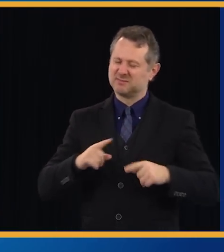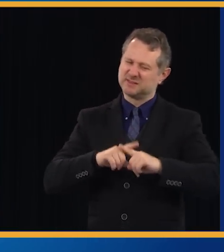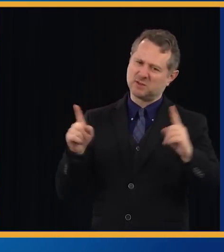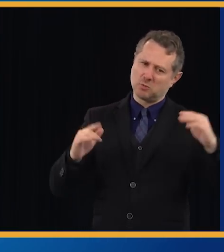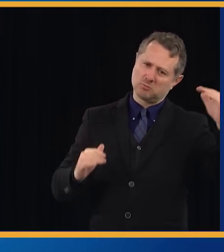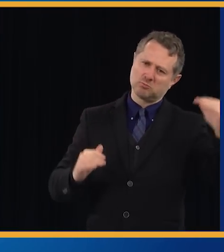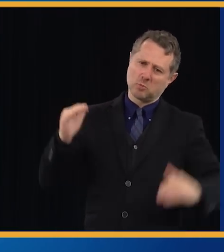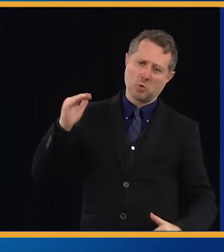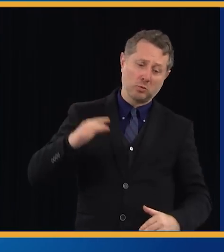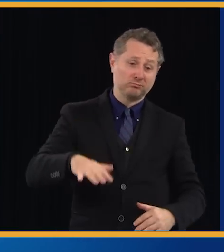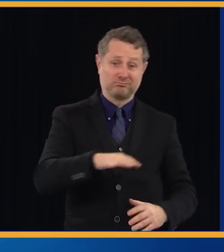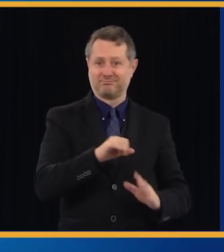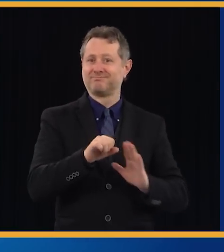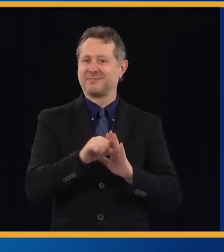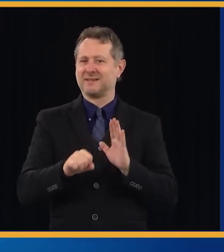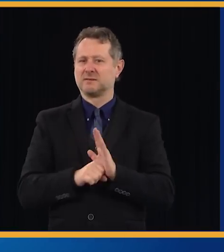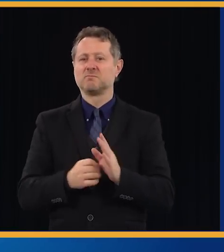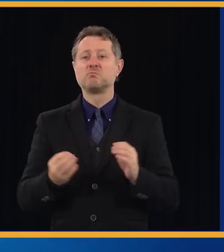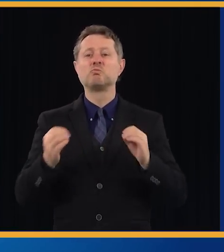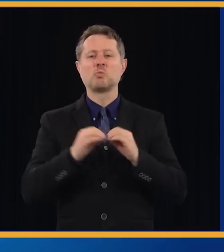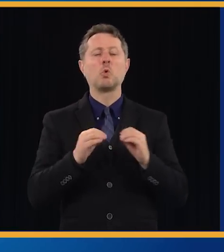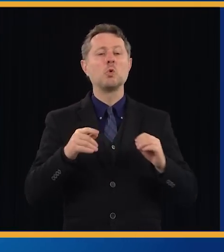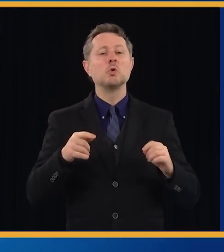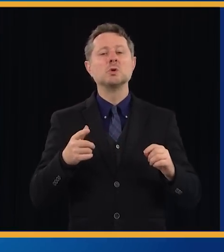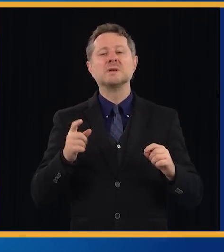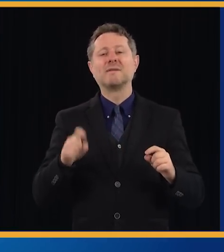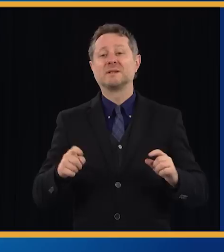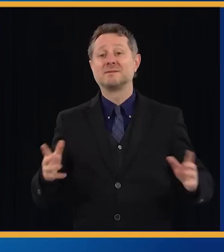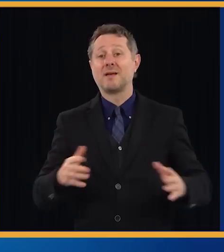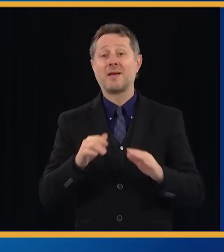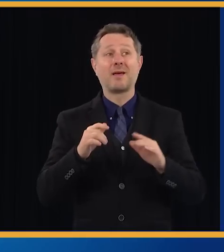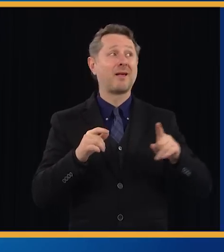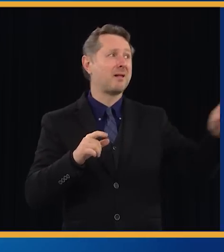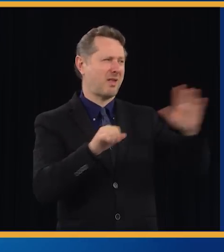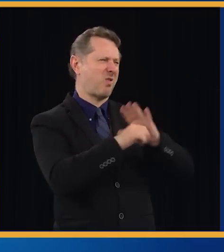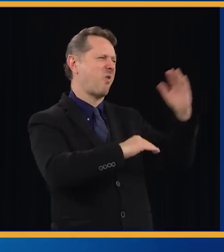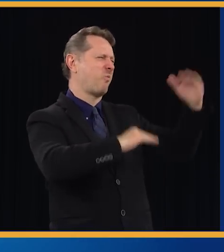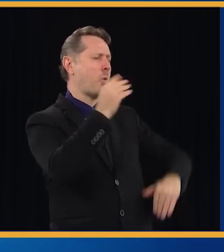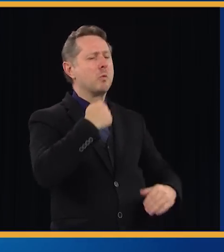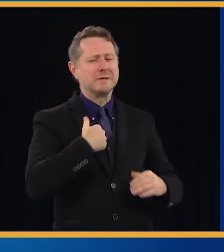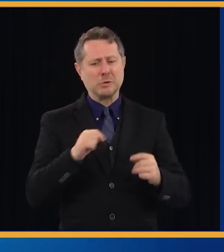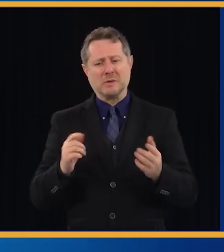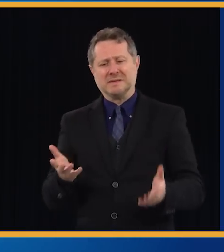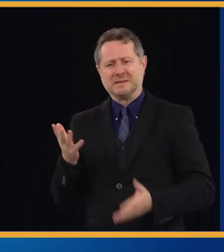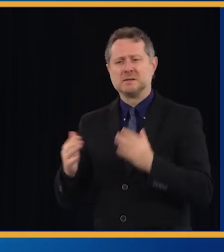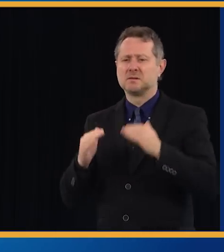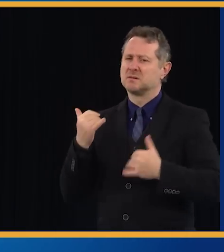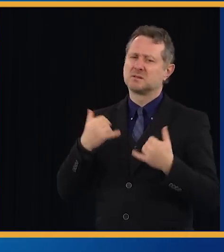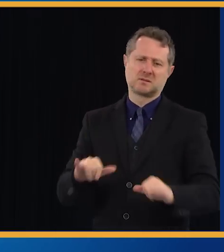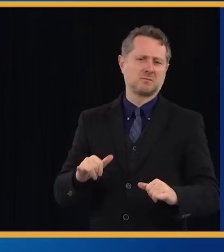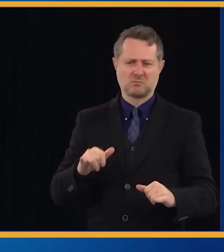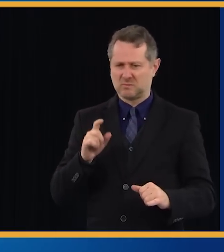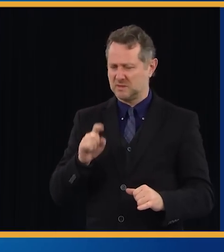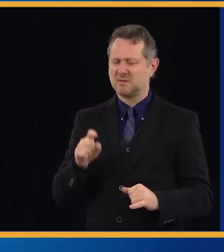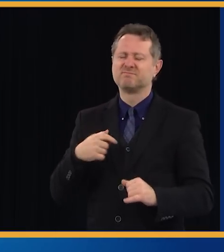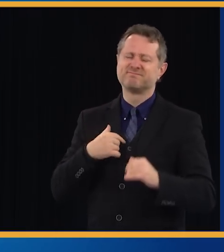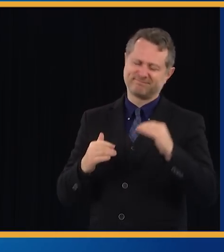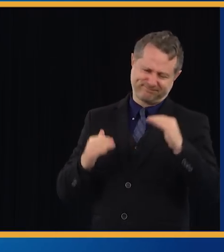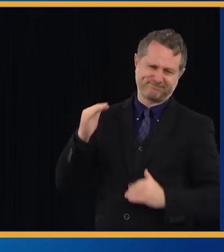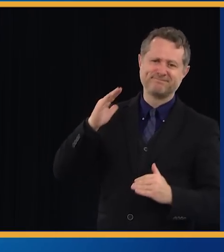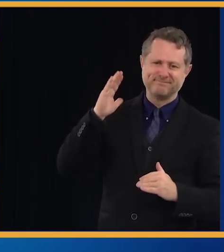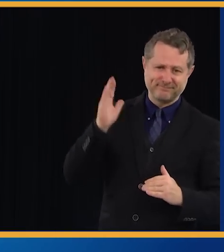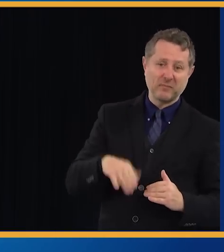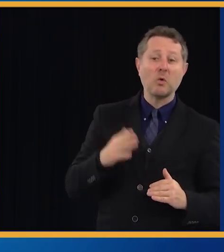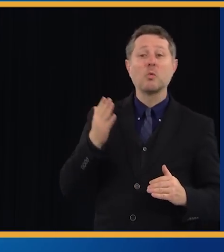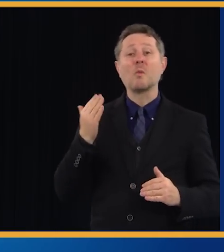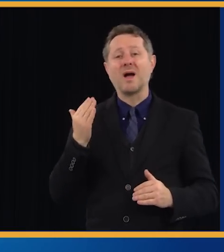other states, but I want to understand them and I want to address them. There are going to be a number of factors why you could